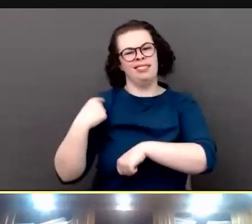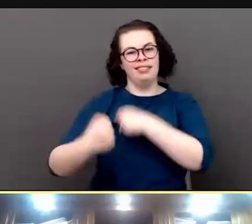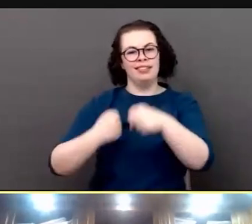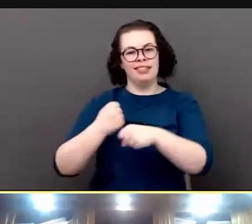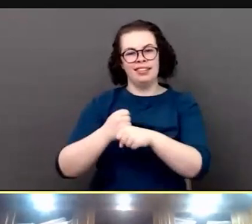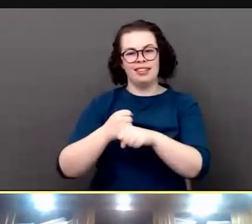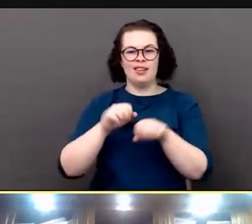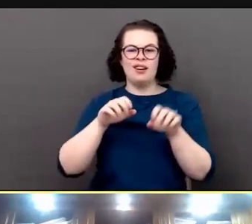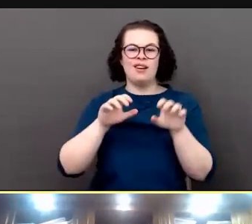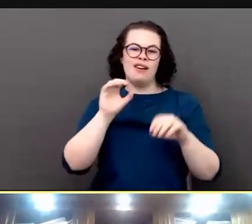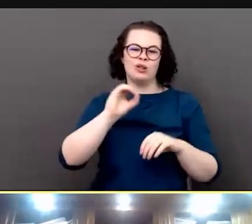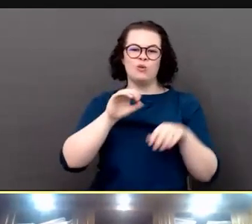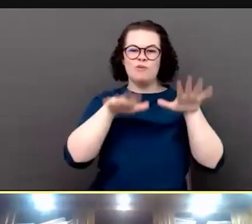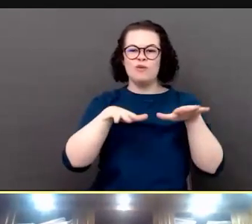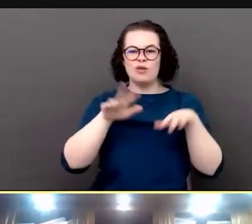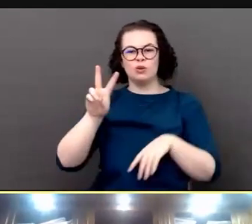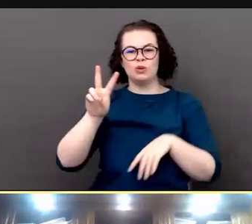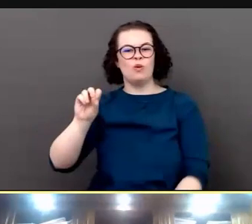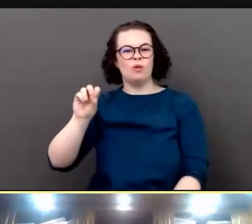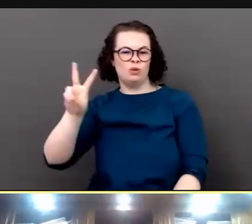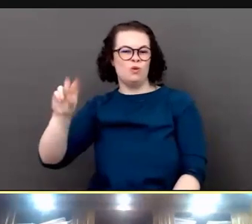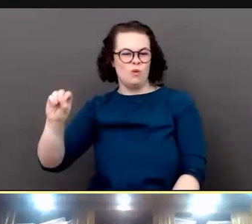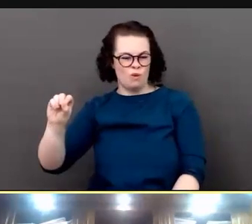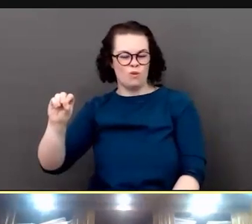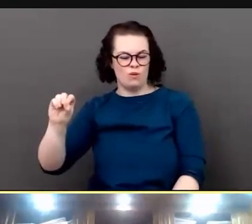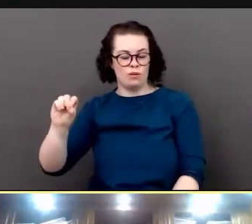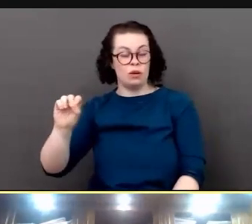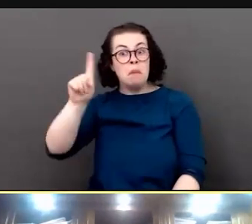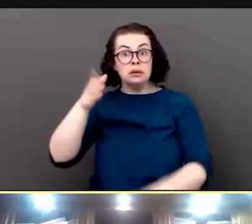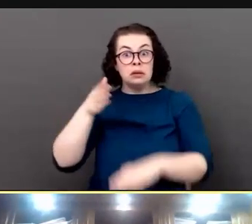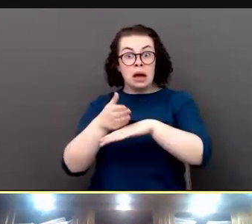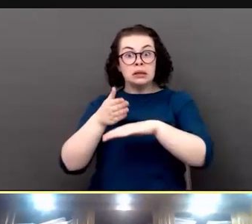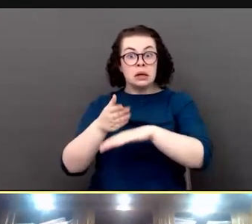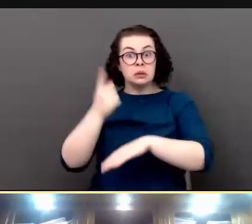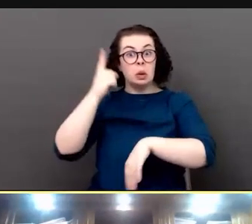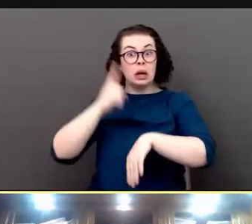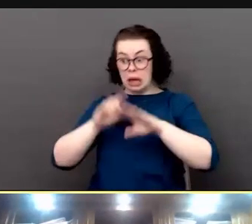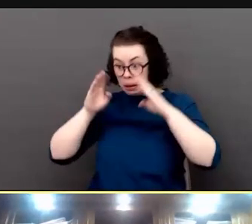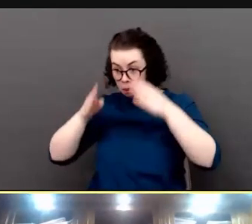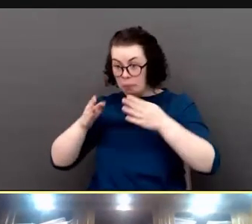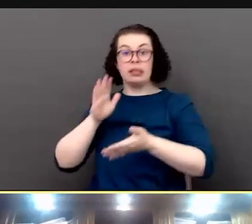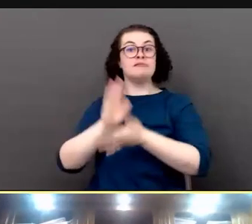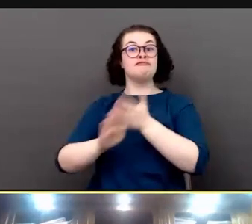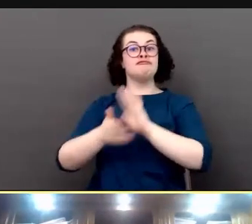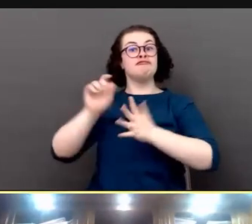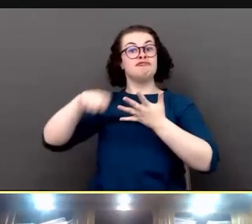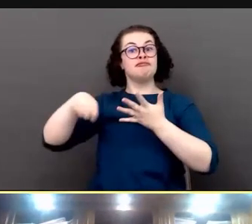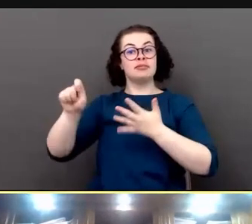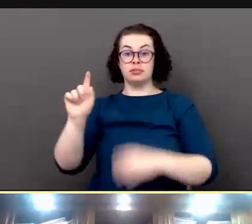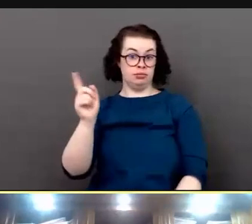on accessibility. Accessibility in the meantime has become mandatory. We made it mandatory at European level in